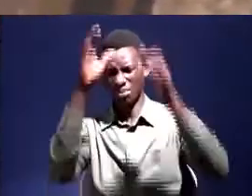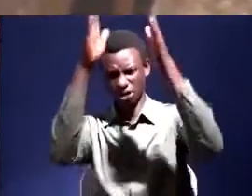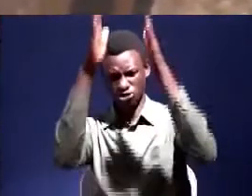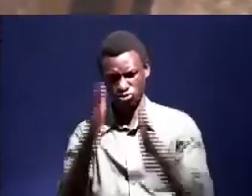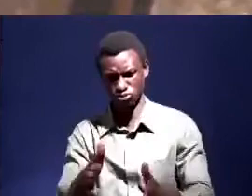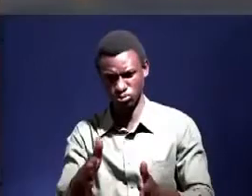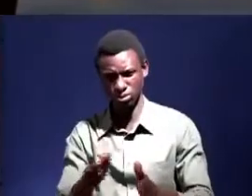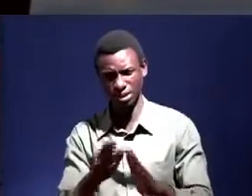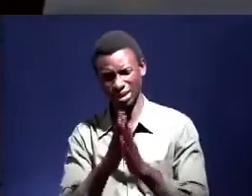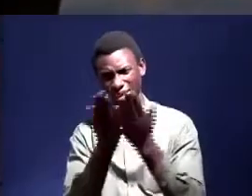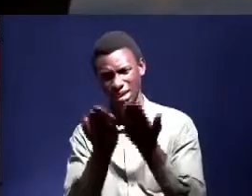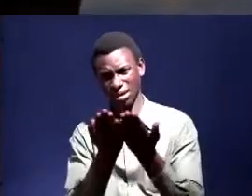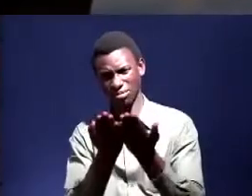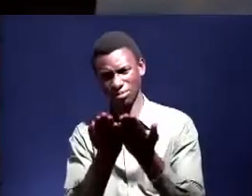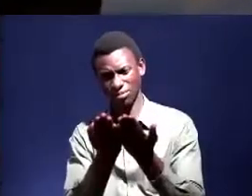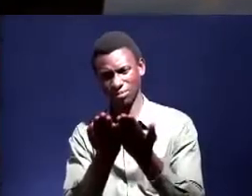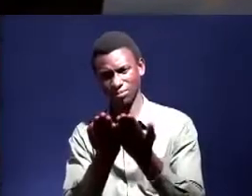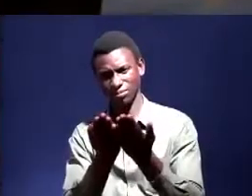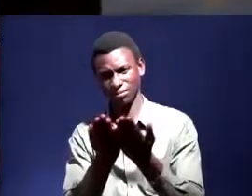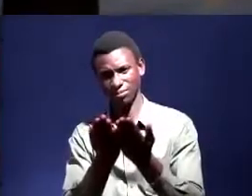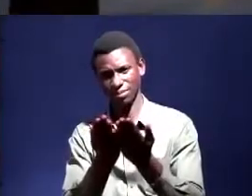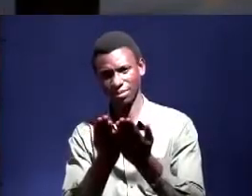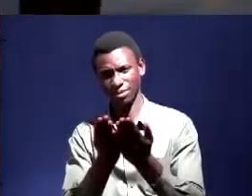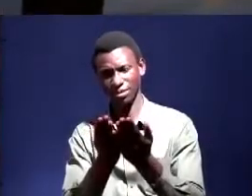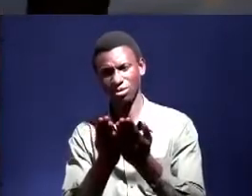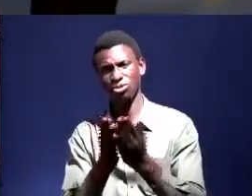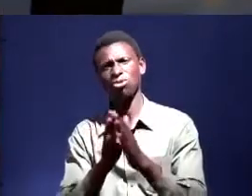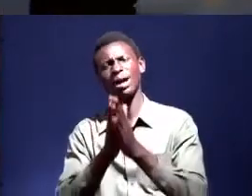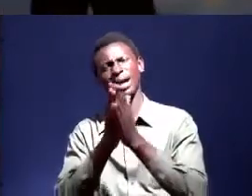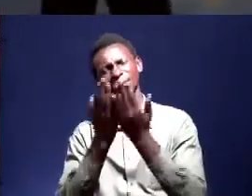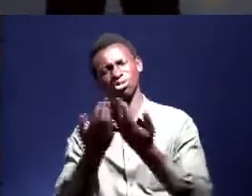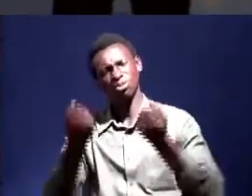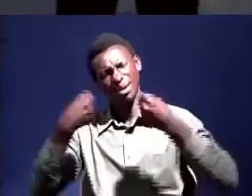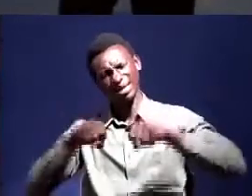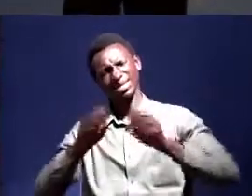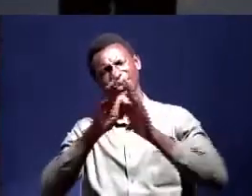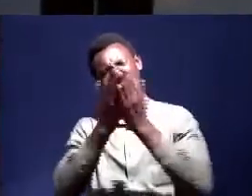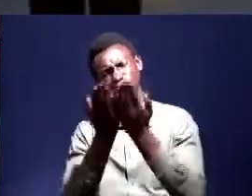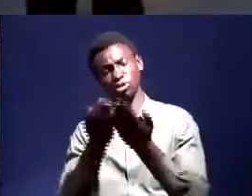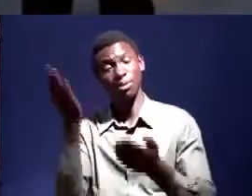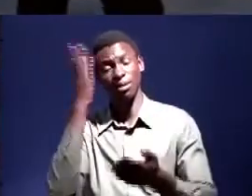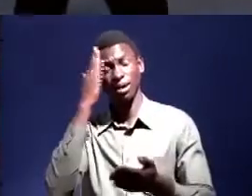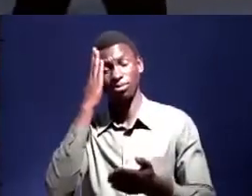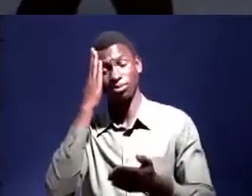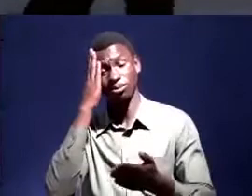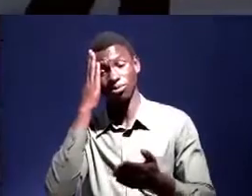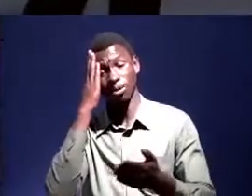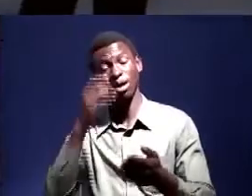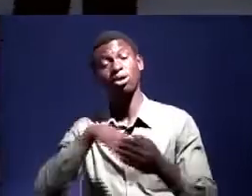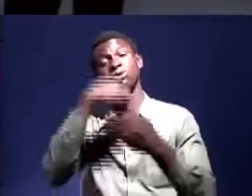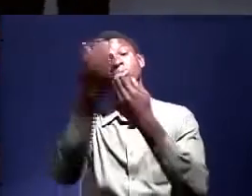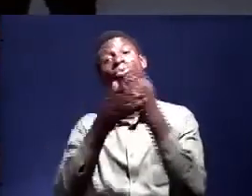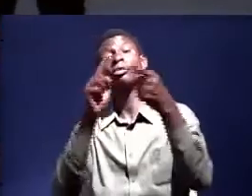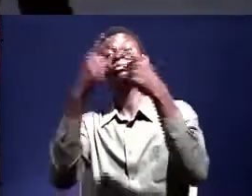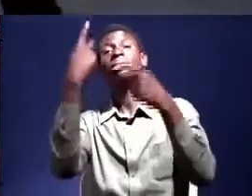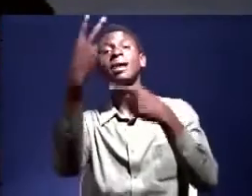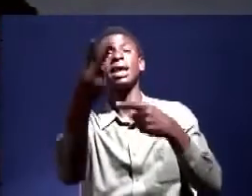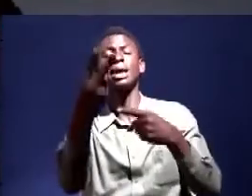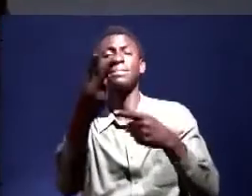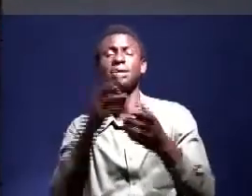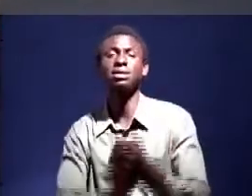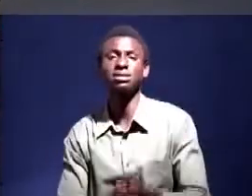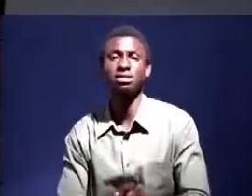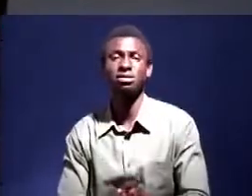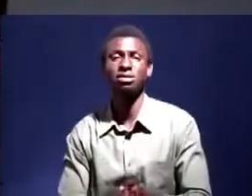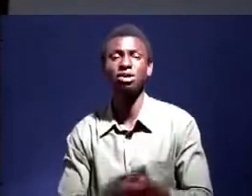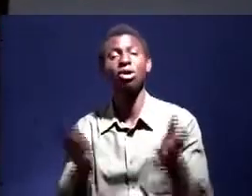kabisa kile kitabu. It's about Jesus. Wakagundua ni it's about the second coming of Christ. Juu ya kuja kwa mara ya pili kwa Yesu Kristo. It's about the Bible Sabbath.